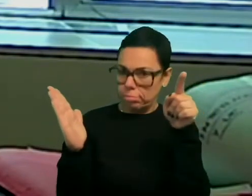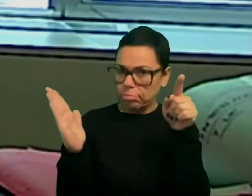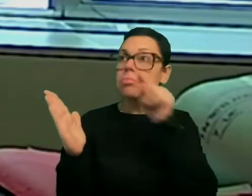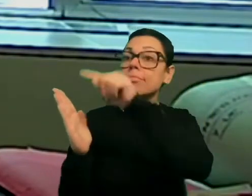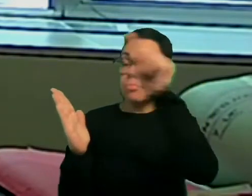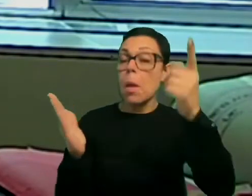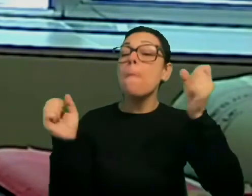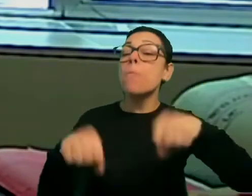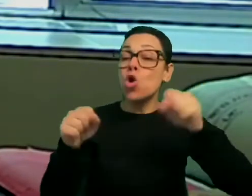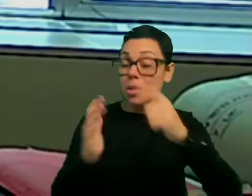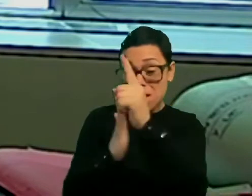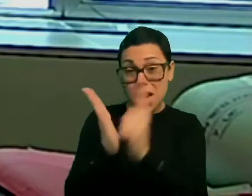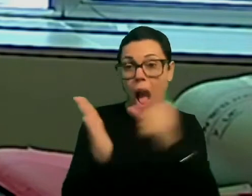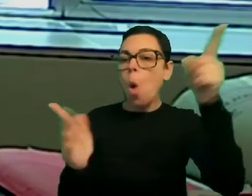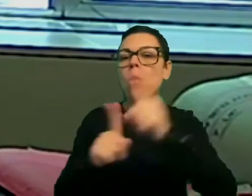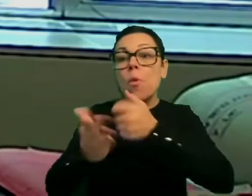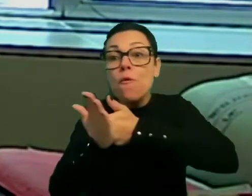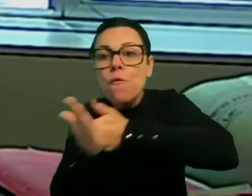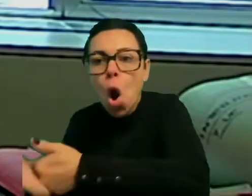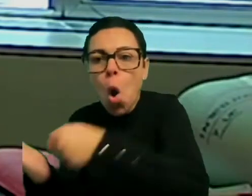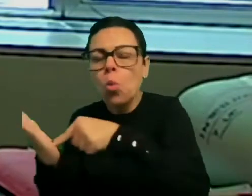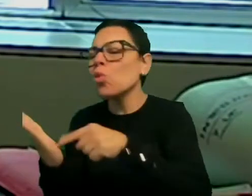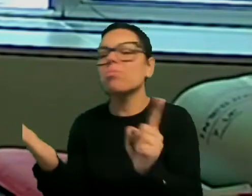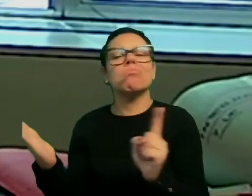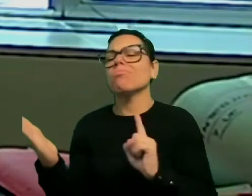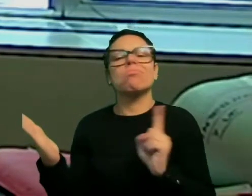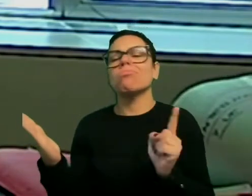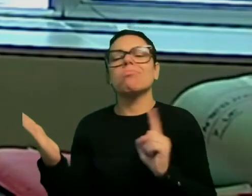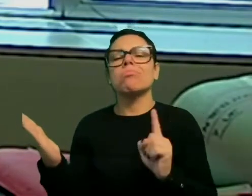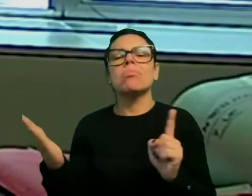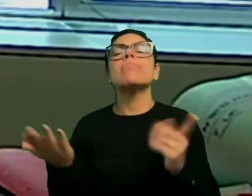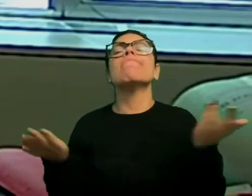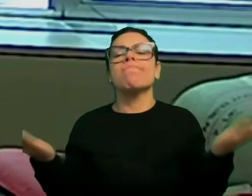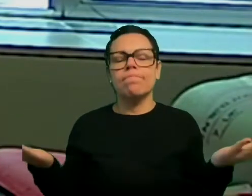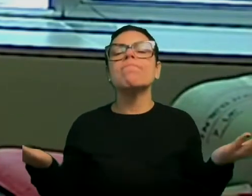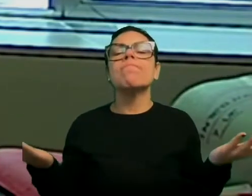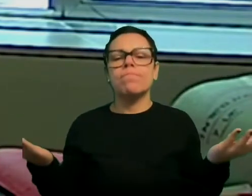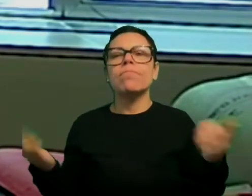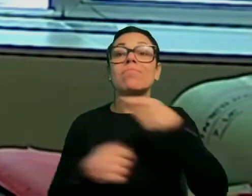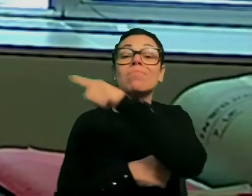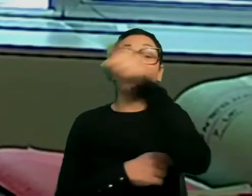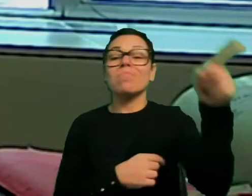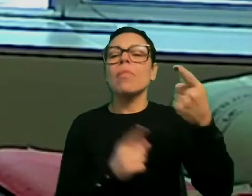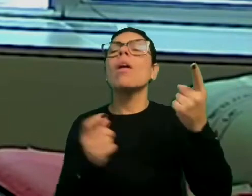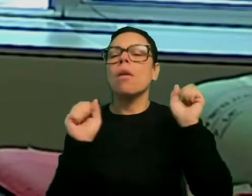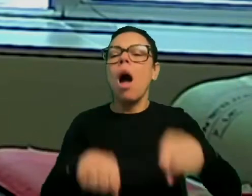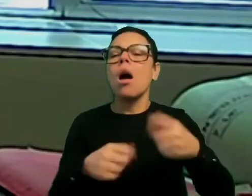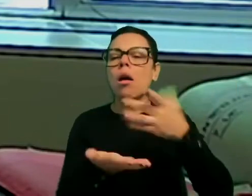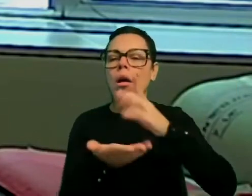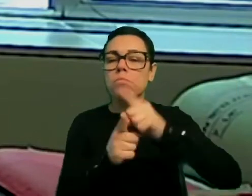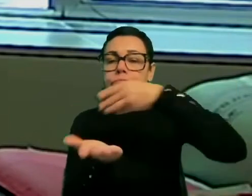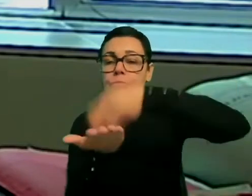go into public procurement if they do not comply with this obligation. I'm talking about companies that have more than